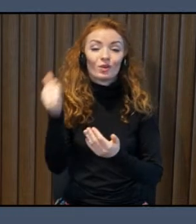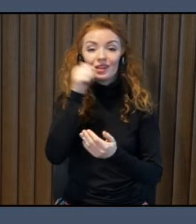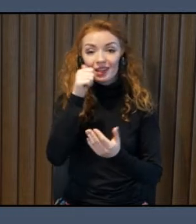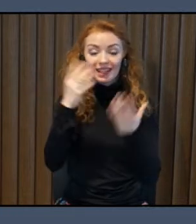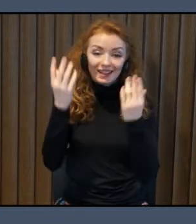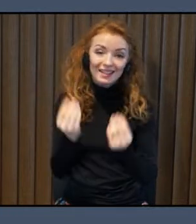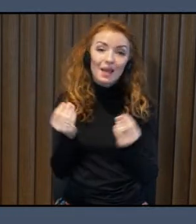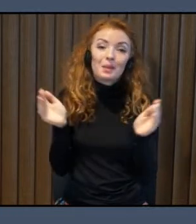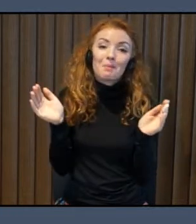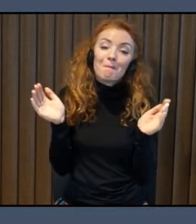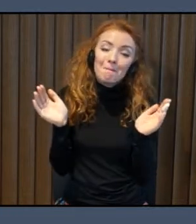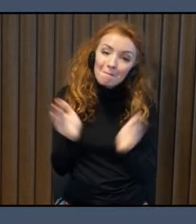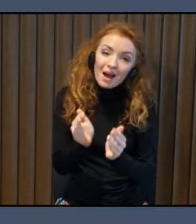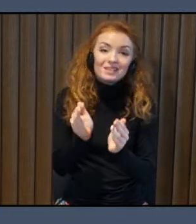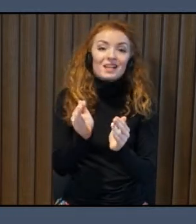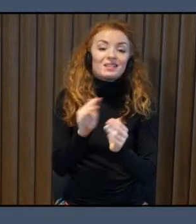whatever is